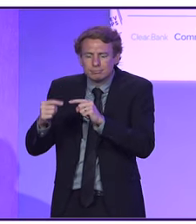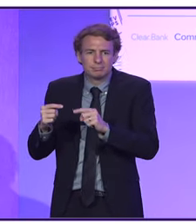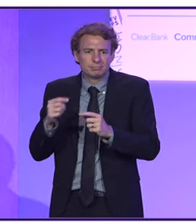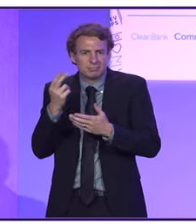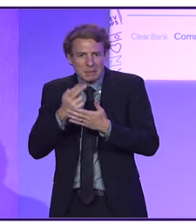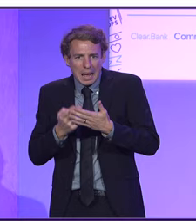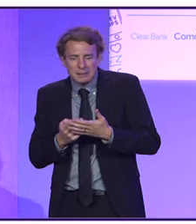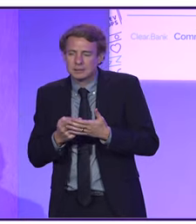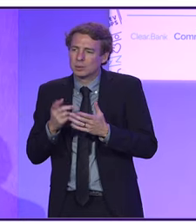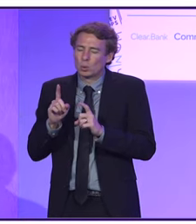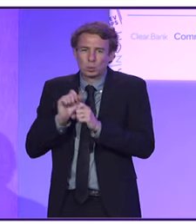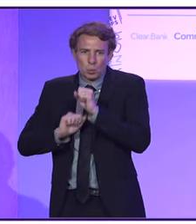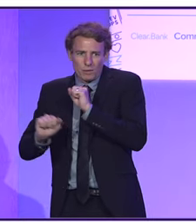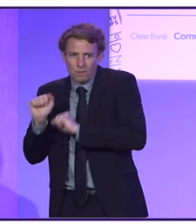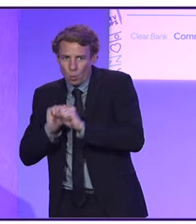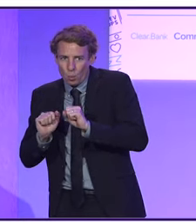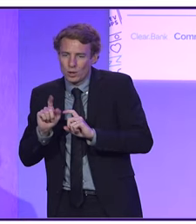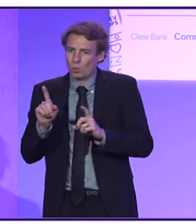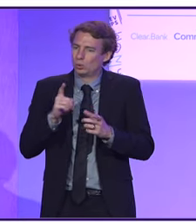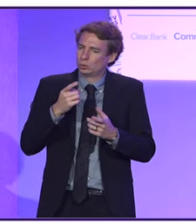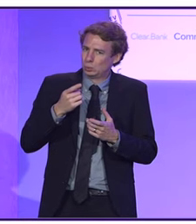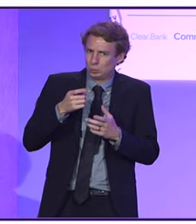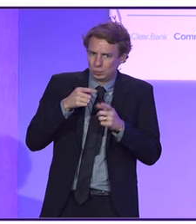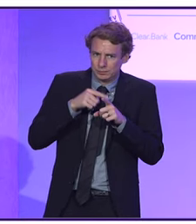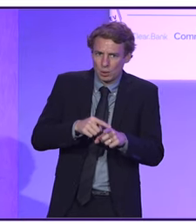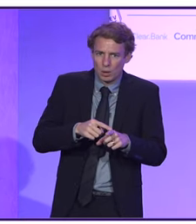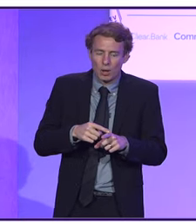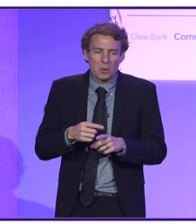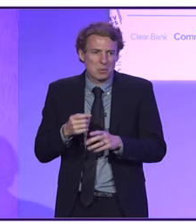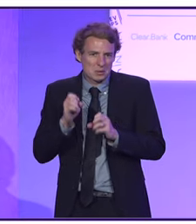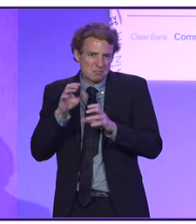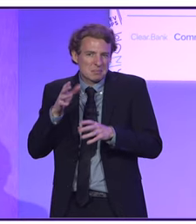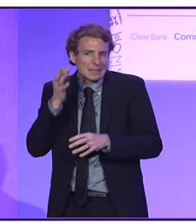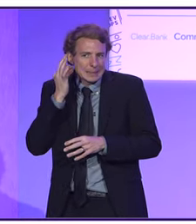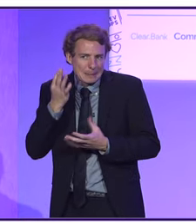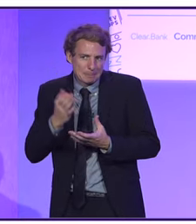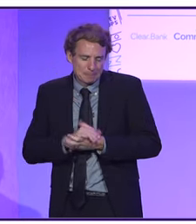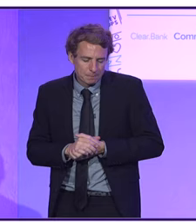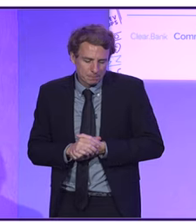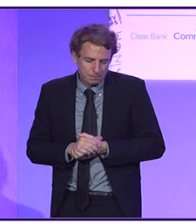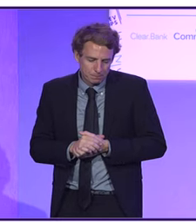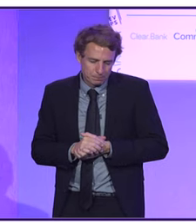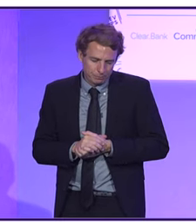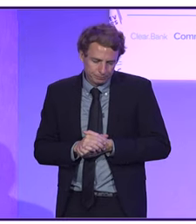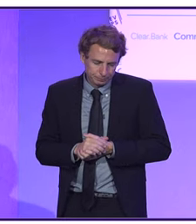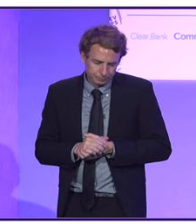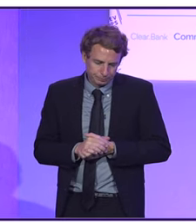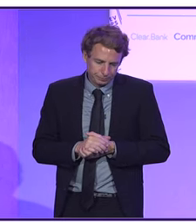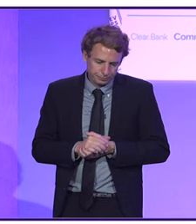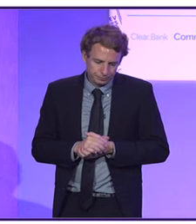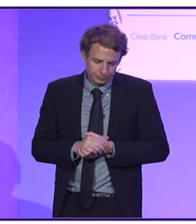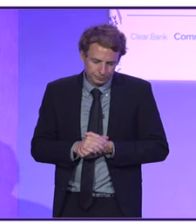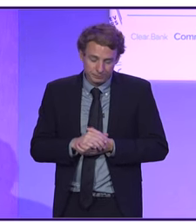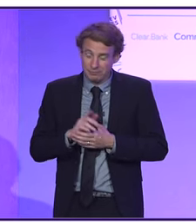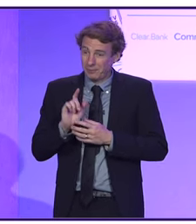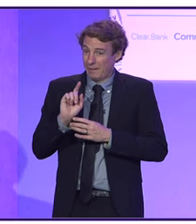architectural than the specific technologies themselves, although I can give examples of that if we need to. So The very first step, I talk about this data, I